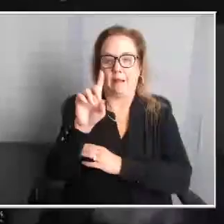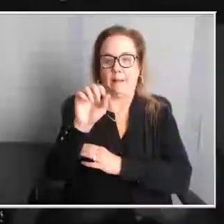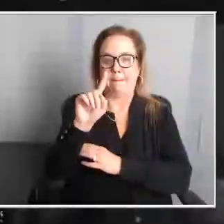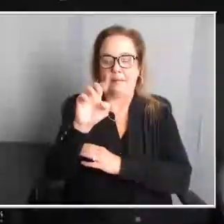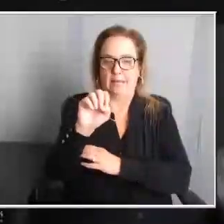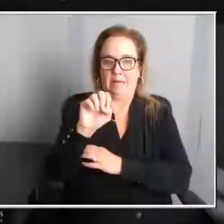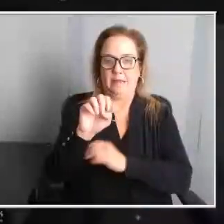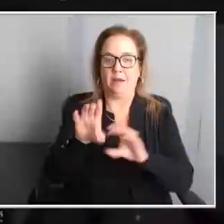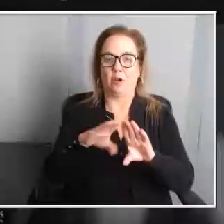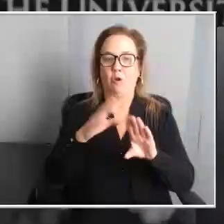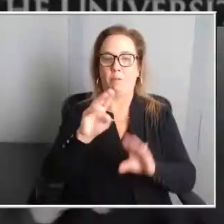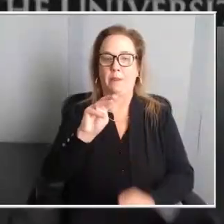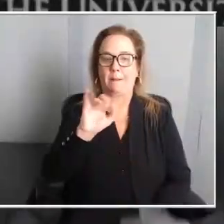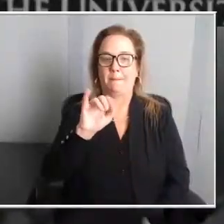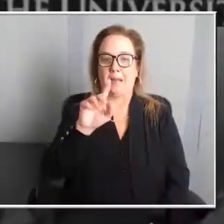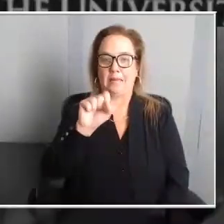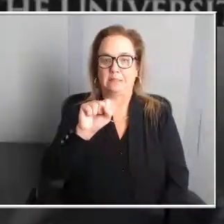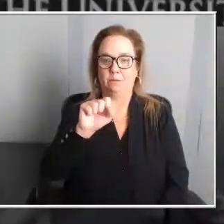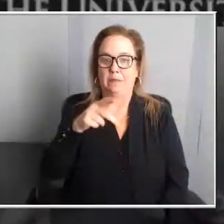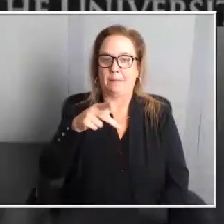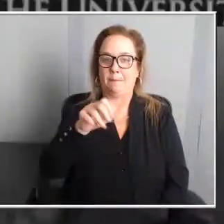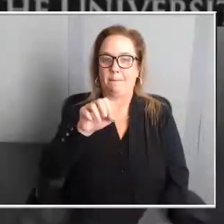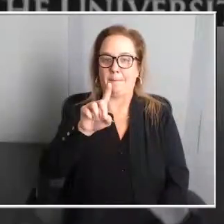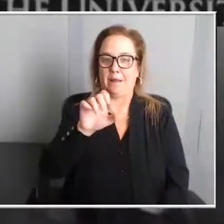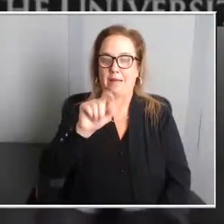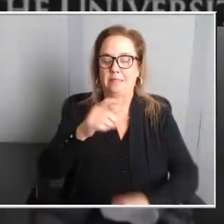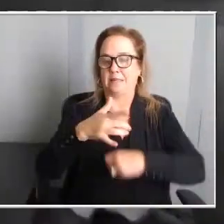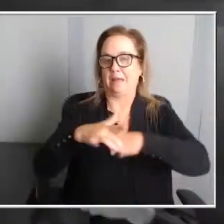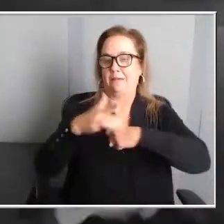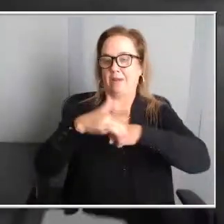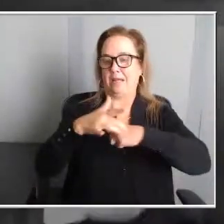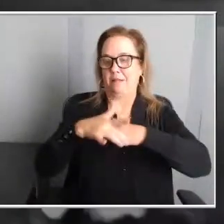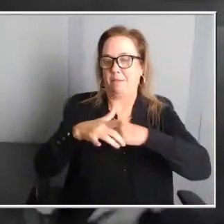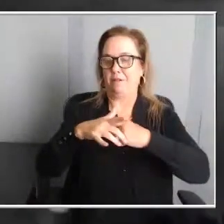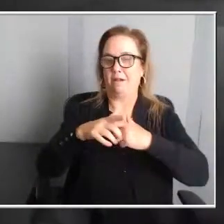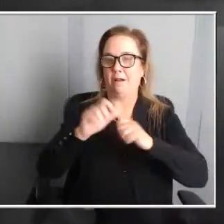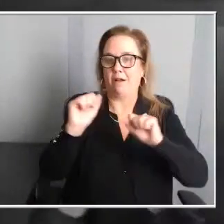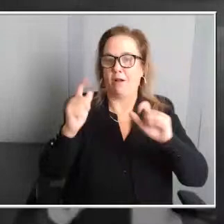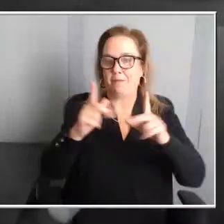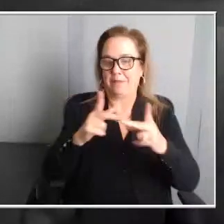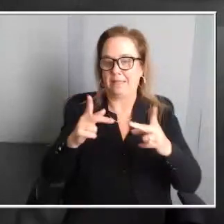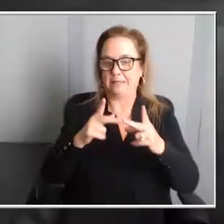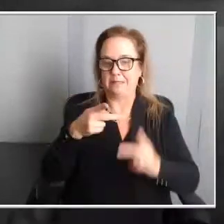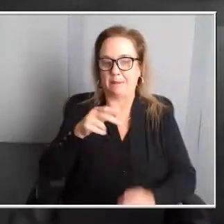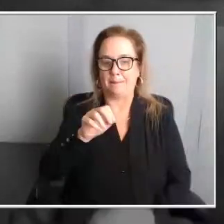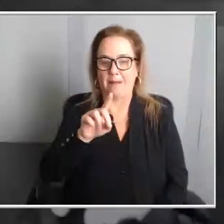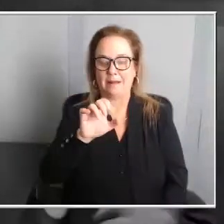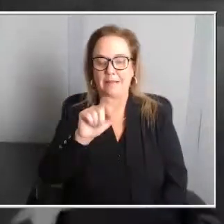Mics with Dr. Stites podcasts. Now everywhere podcasts are available.